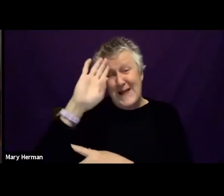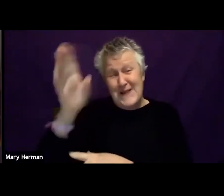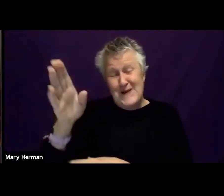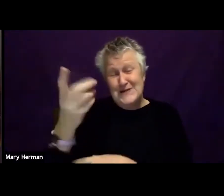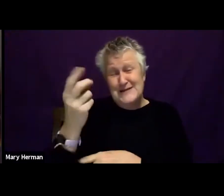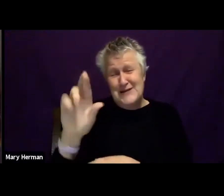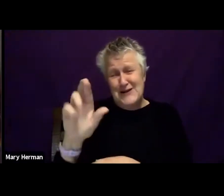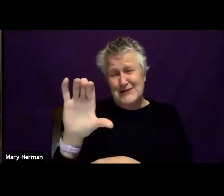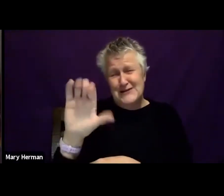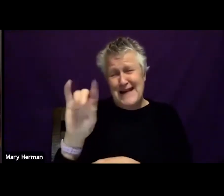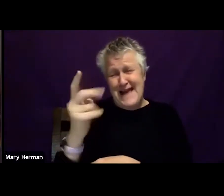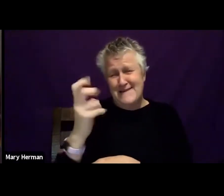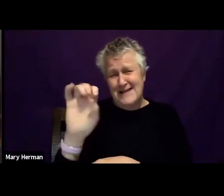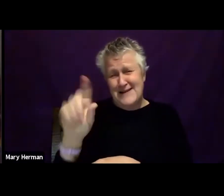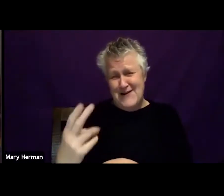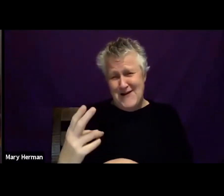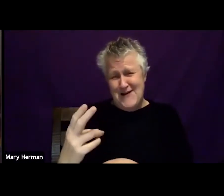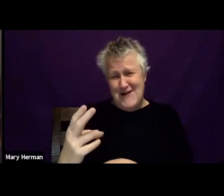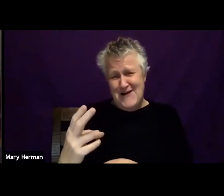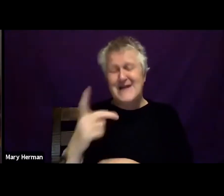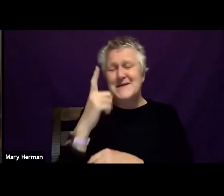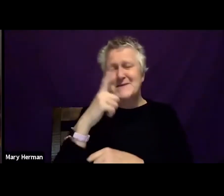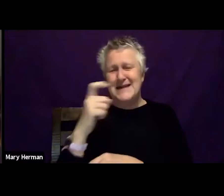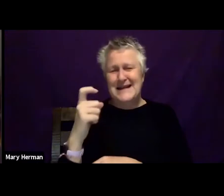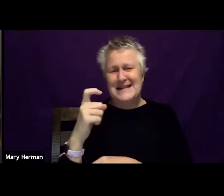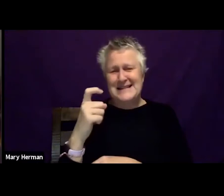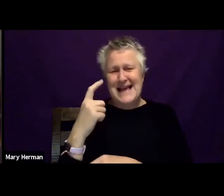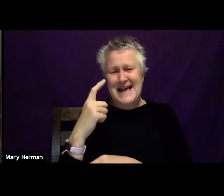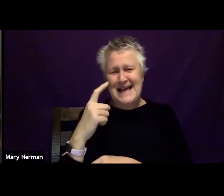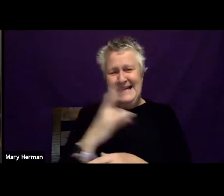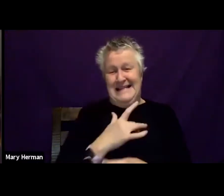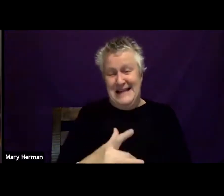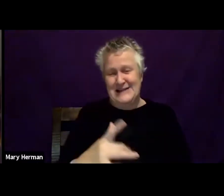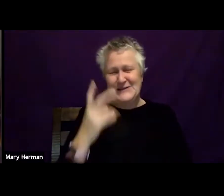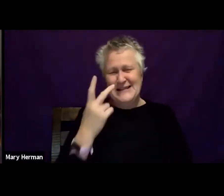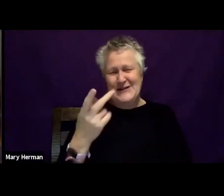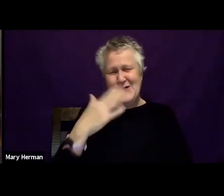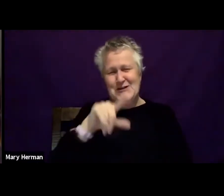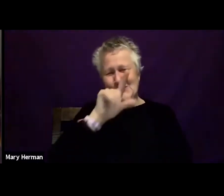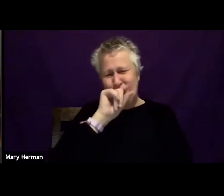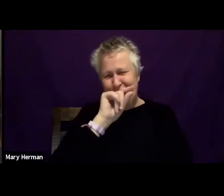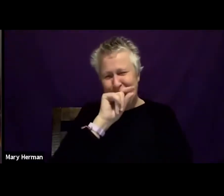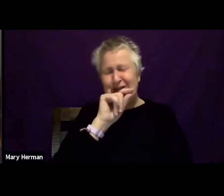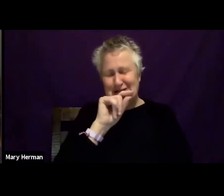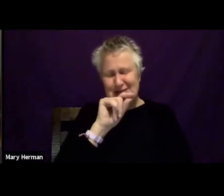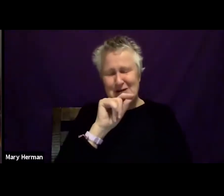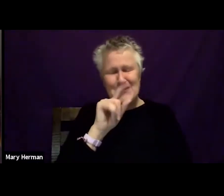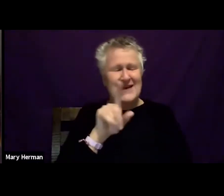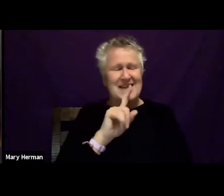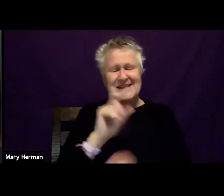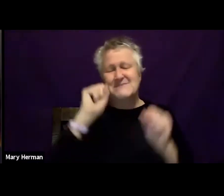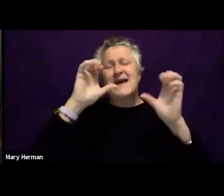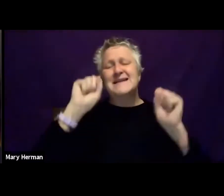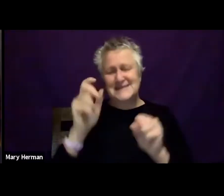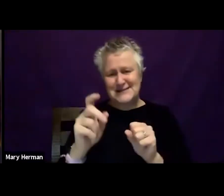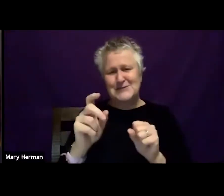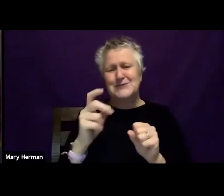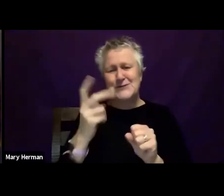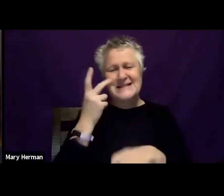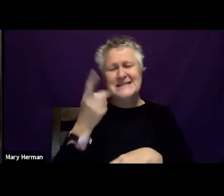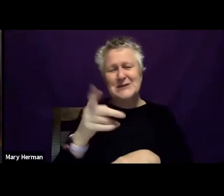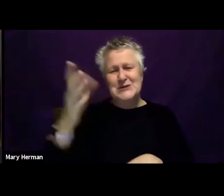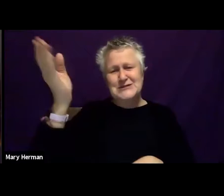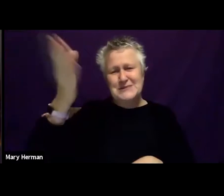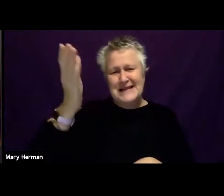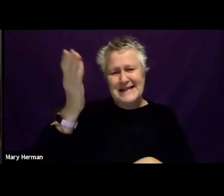Kavanagh virtually, because I think we're mutuals on Twitter, and it's really amazing to hear you speak. And thank you for being a part of